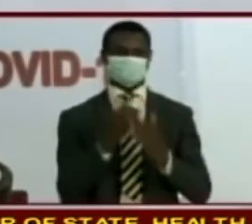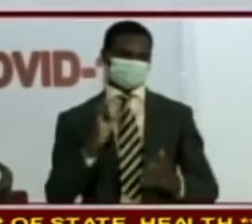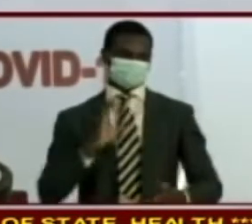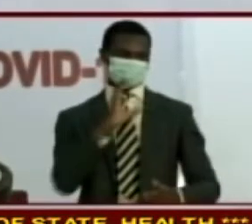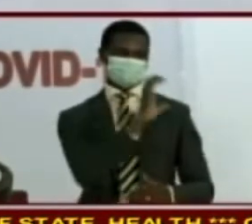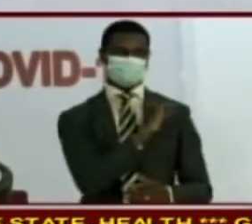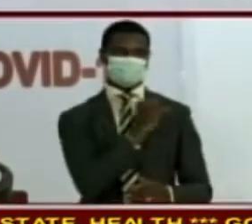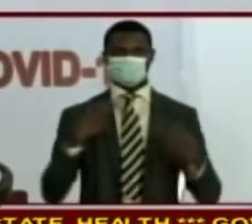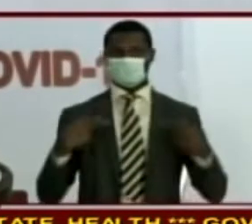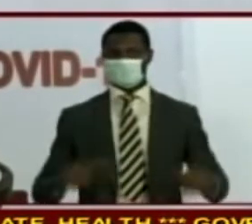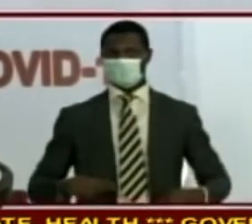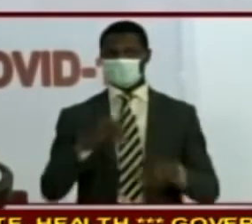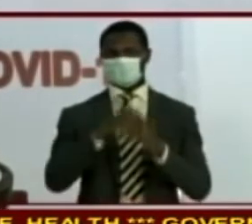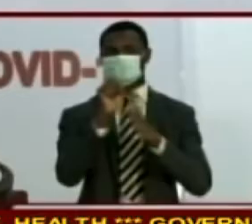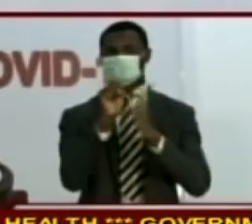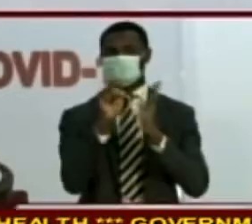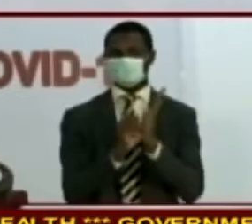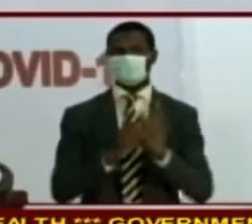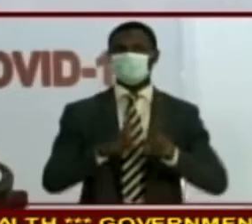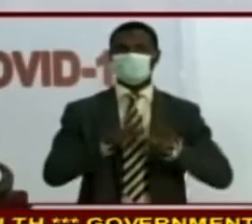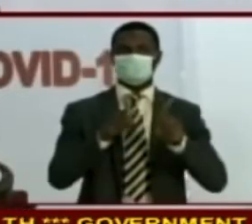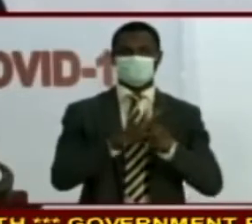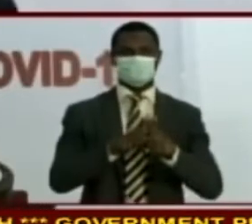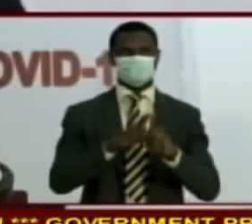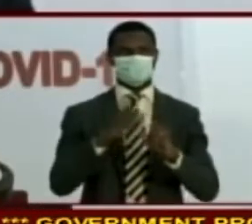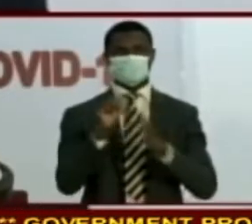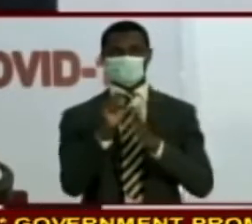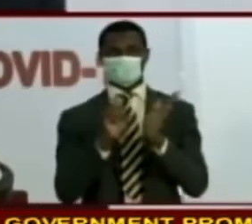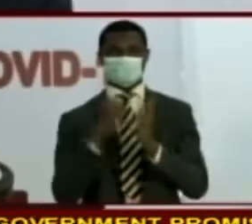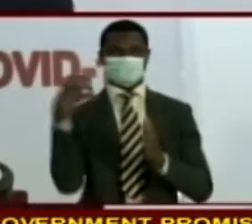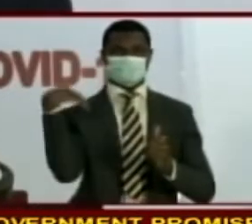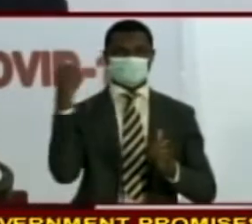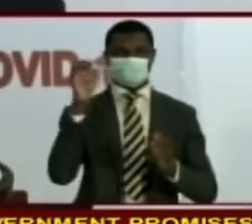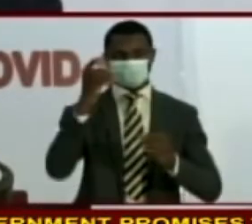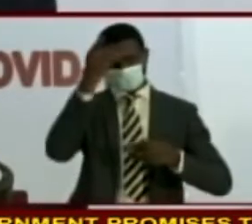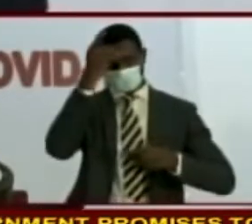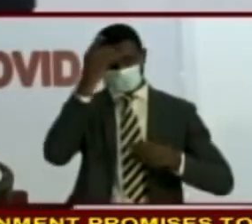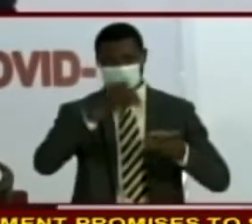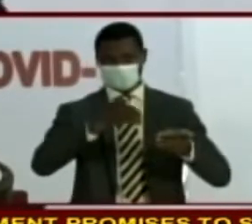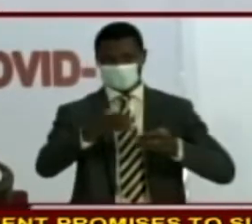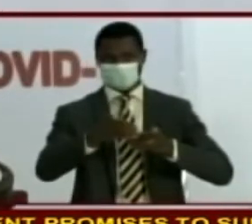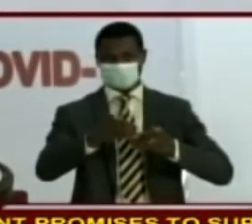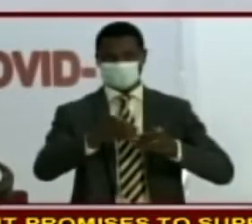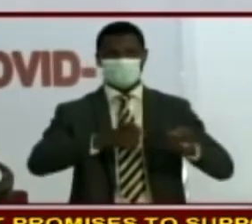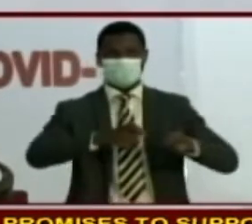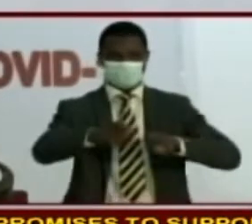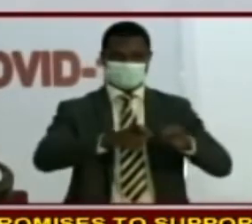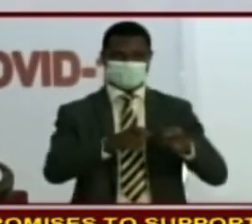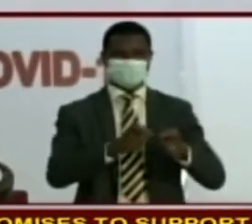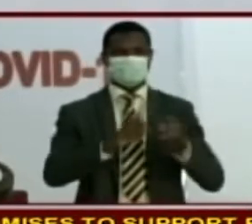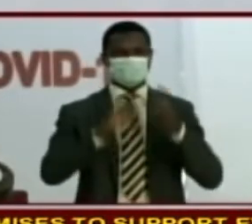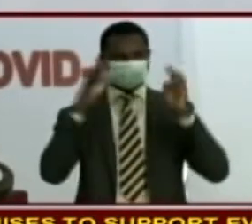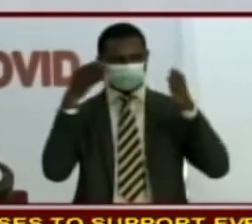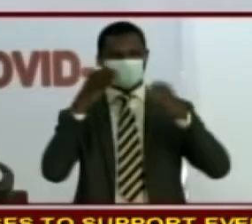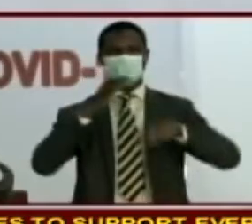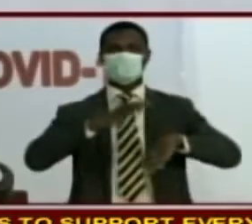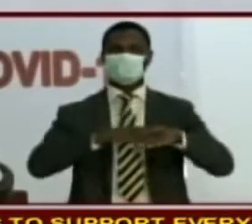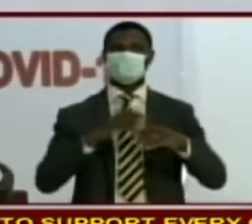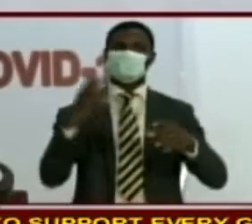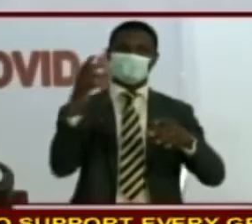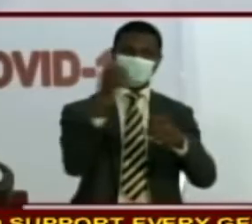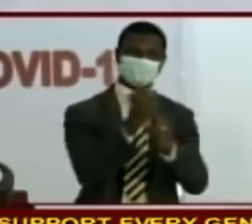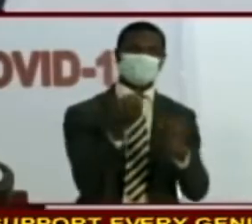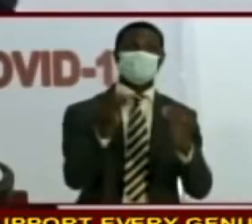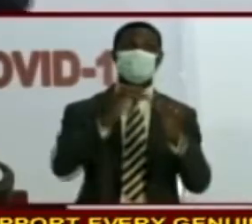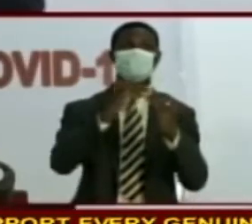the states and all their state epidemiologists over the Salah holiday to really focus this week on getting in more